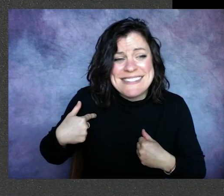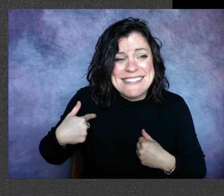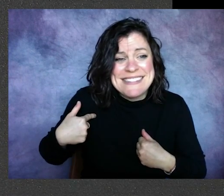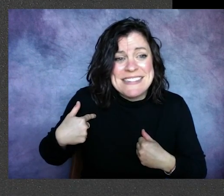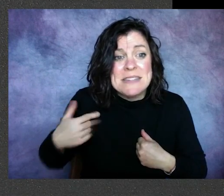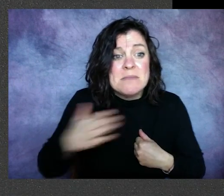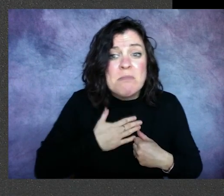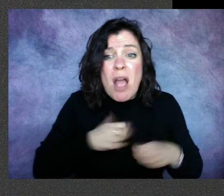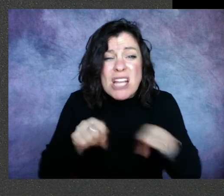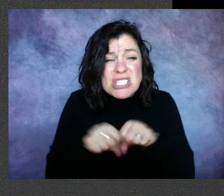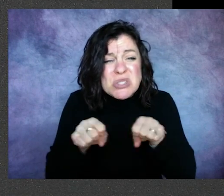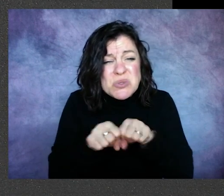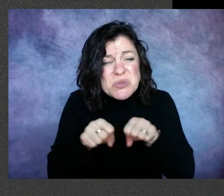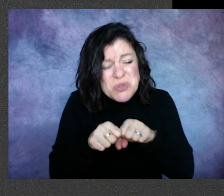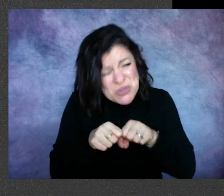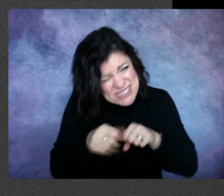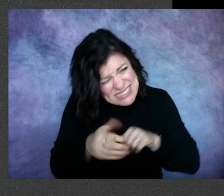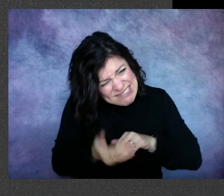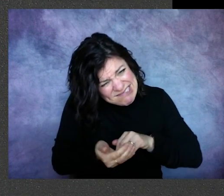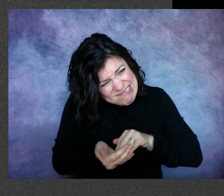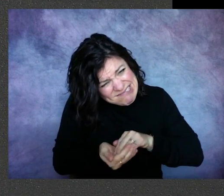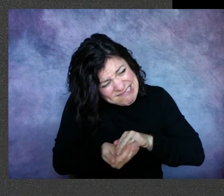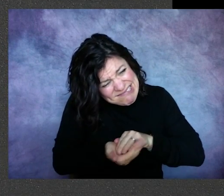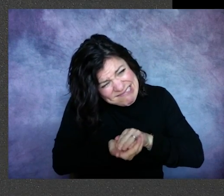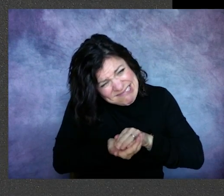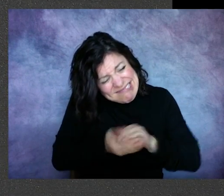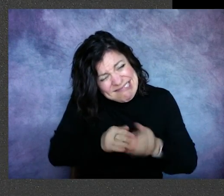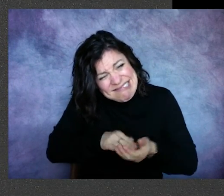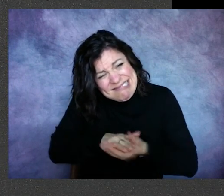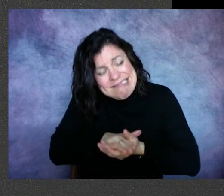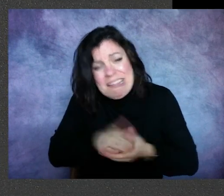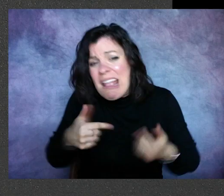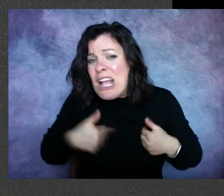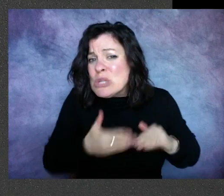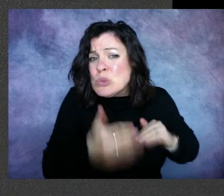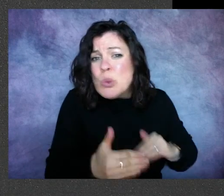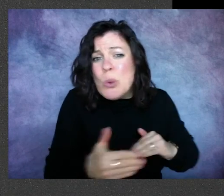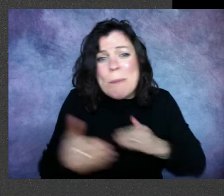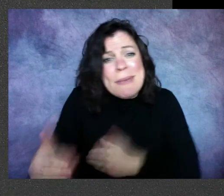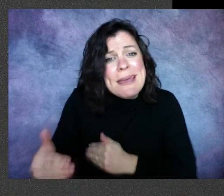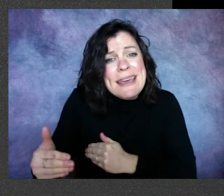I am too big for my shoes.